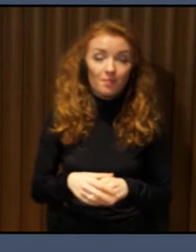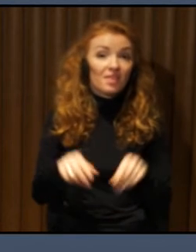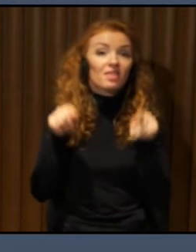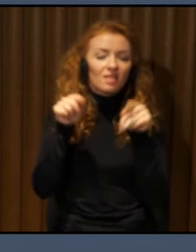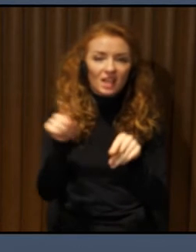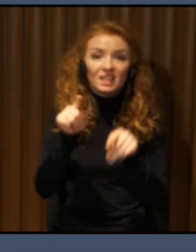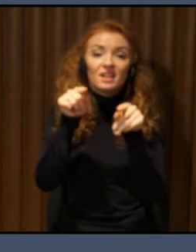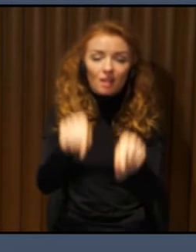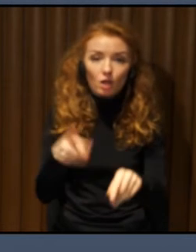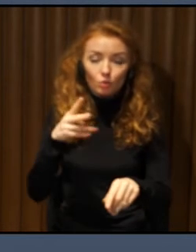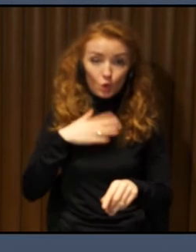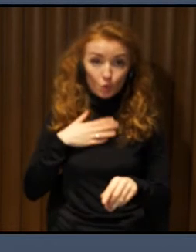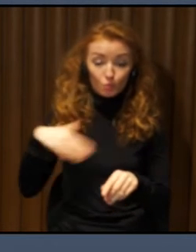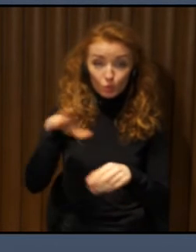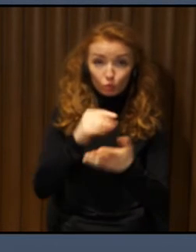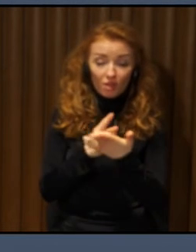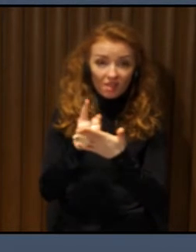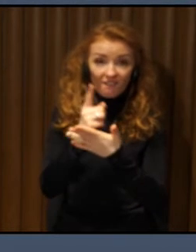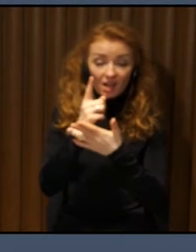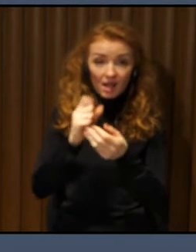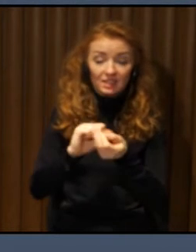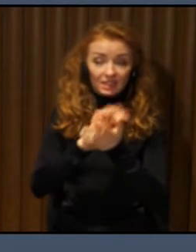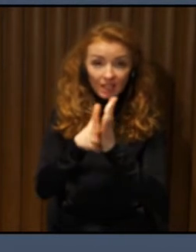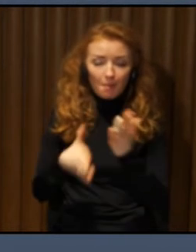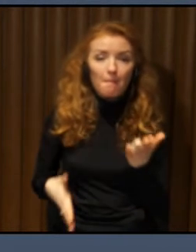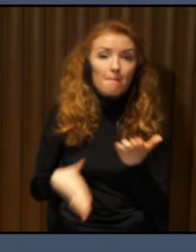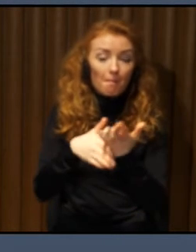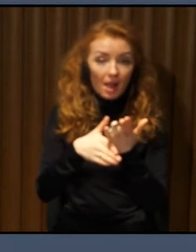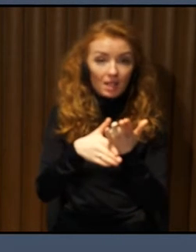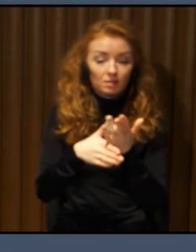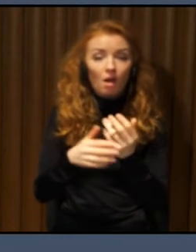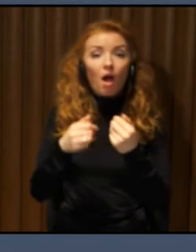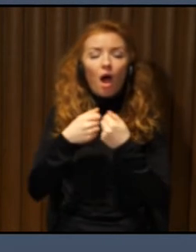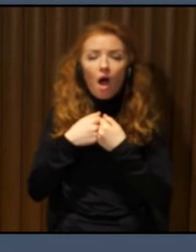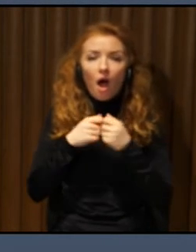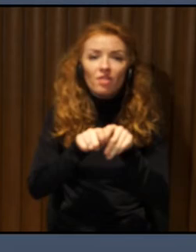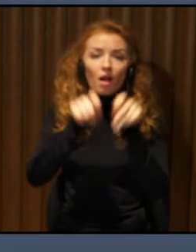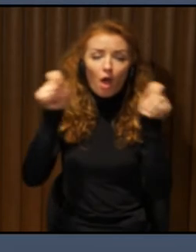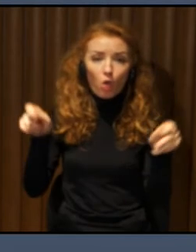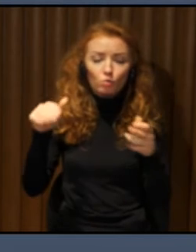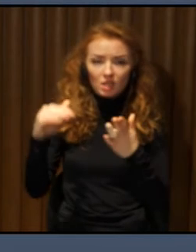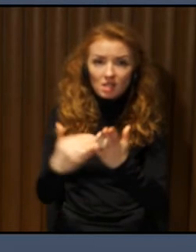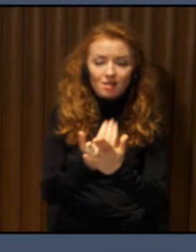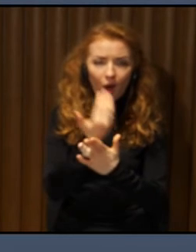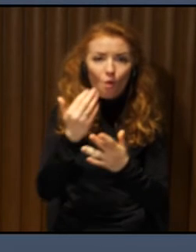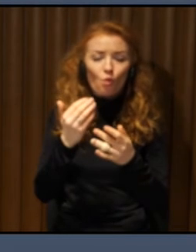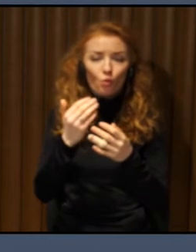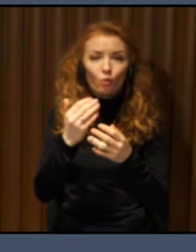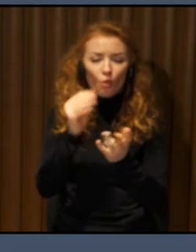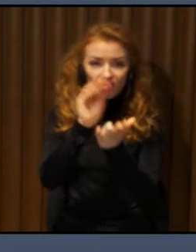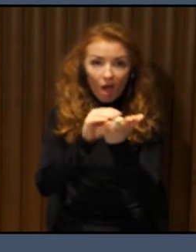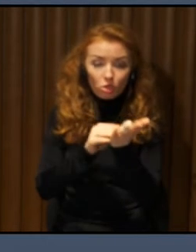opened up a whole new layer of data for these communities. And we've seen some amazing things done, from identifying gaps in the